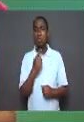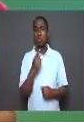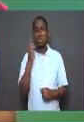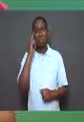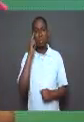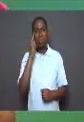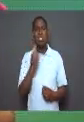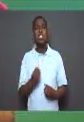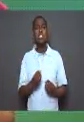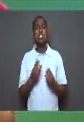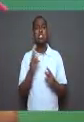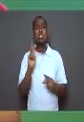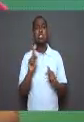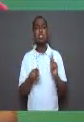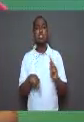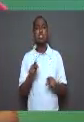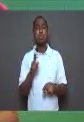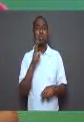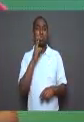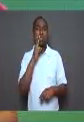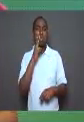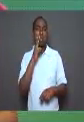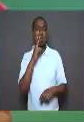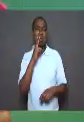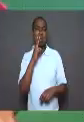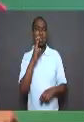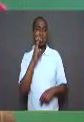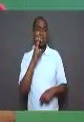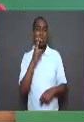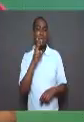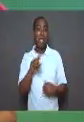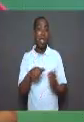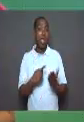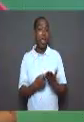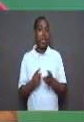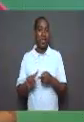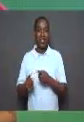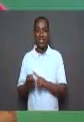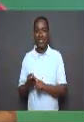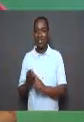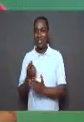many people do you know who smoke? Discuss this